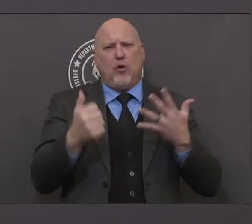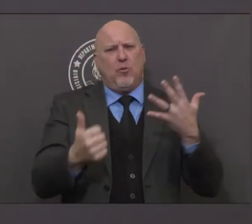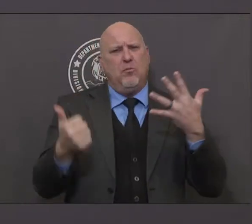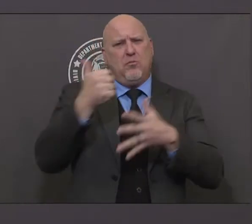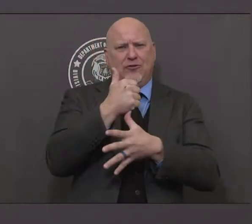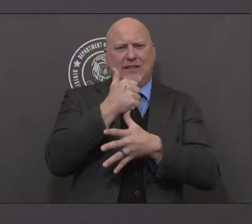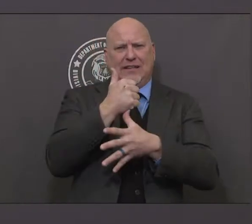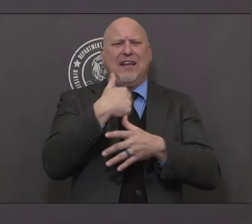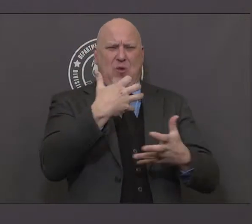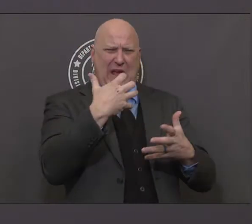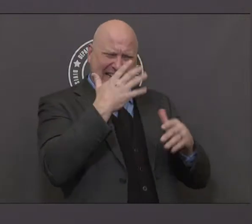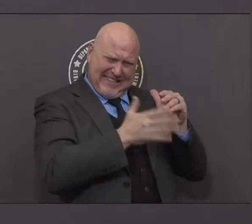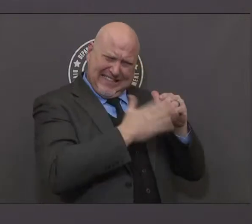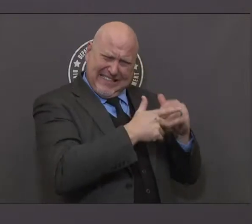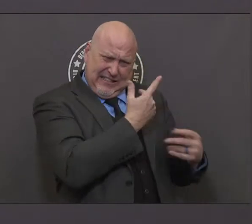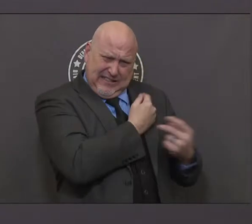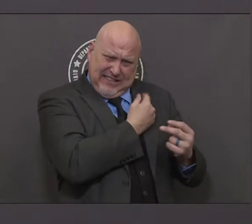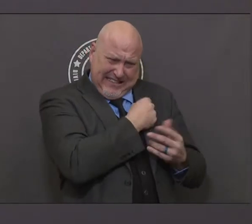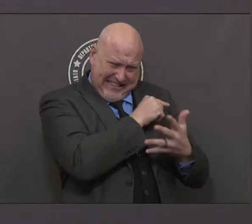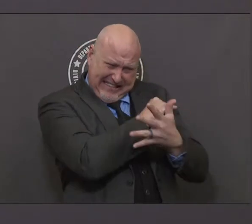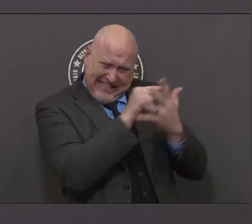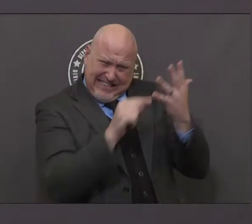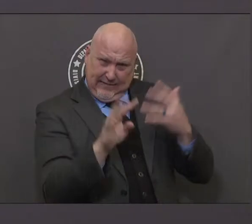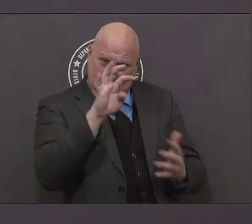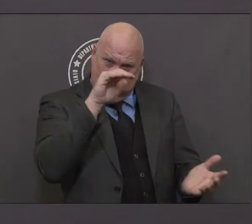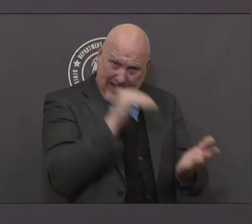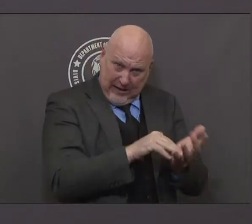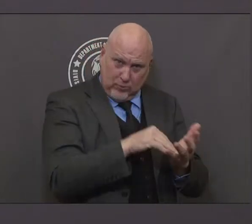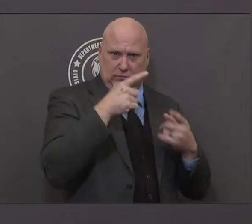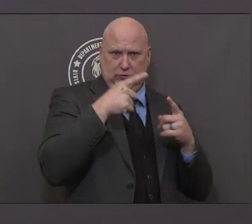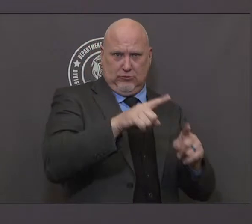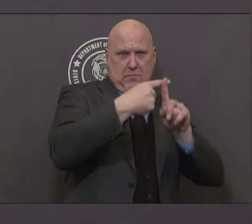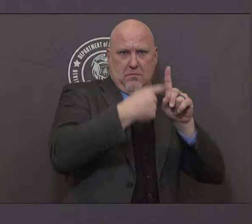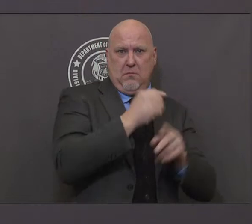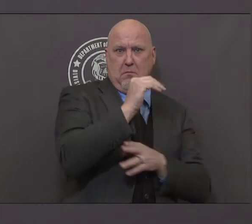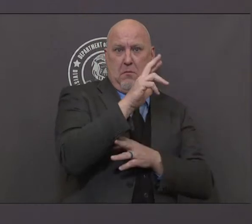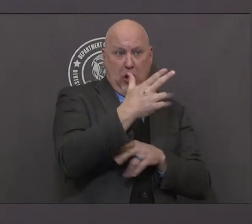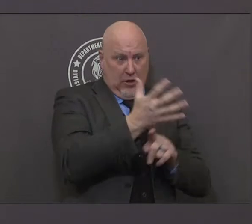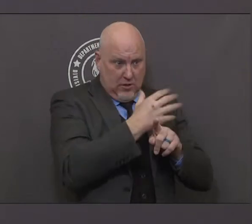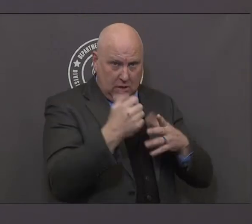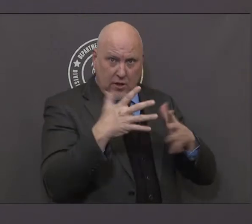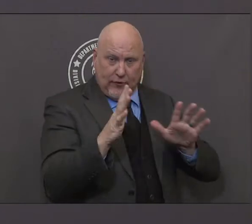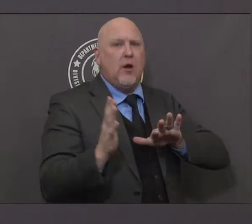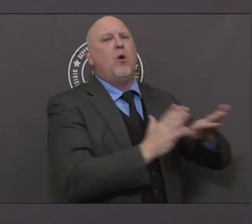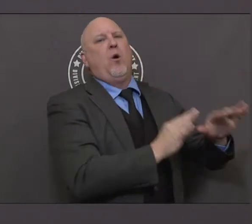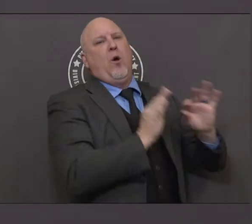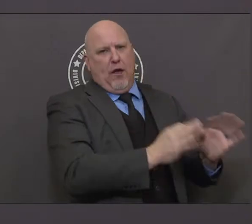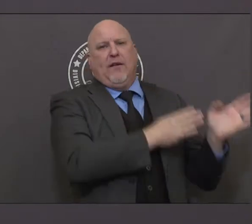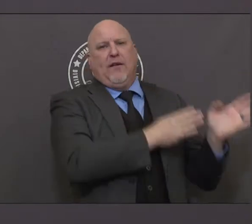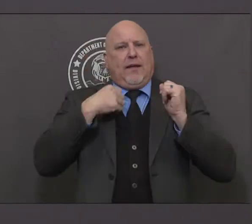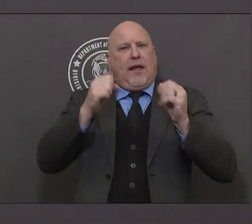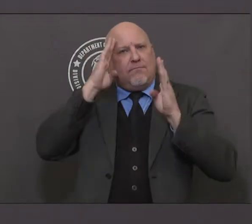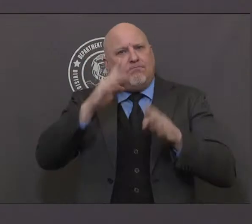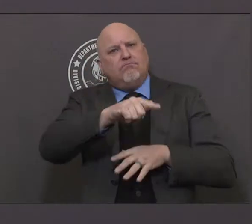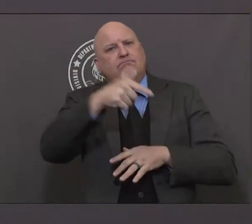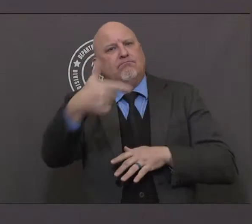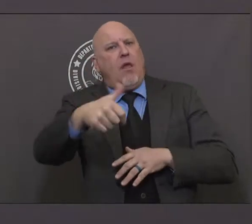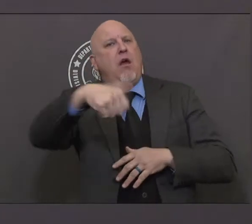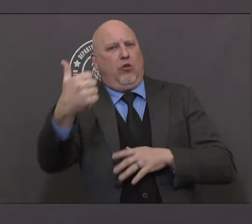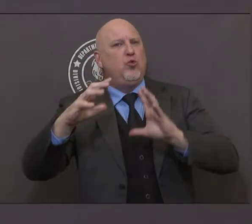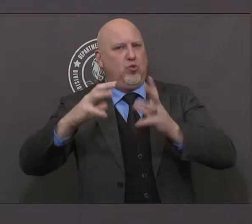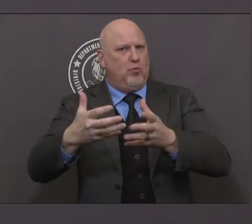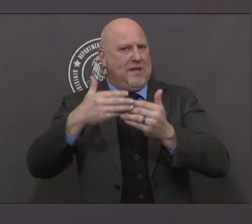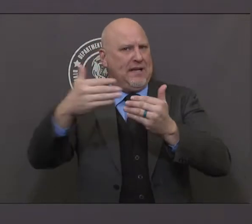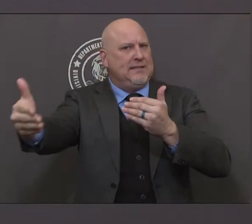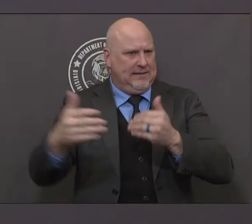I will emphasize this again for the 10th time. Please, please, please do not contact your local health department or try to schedule if